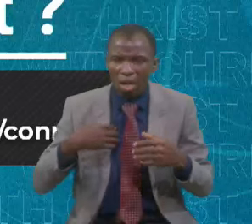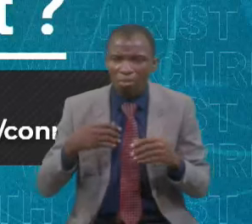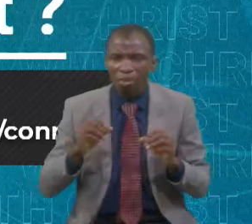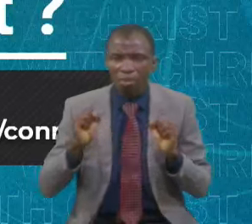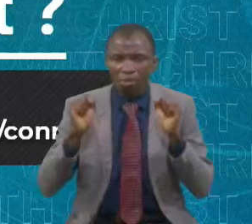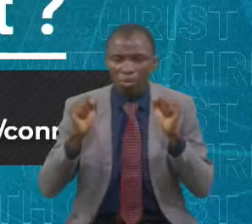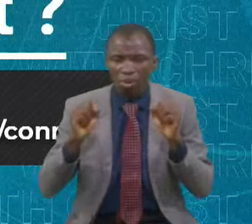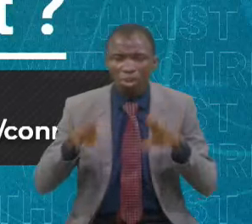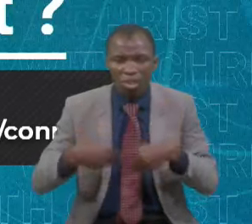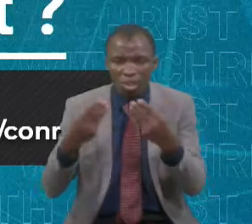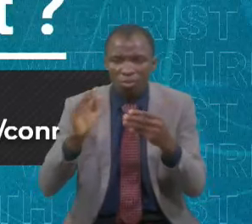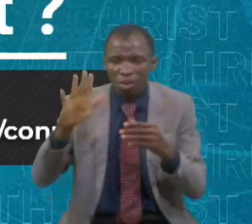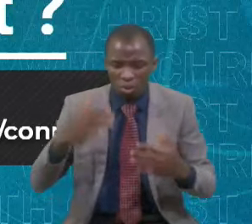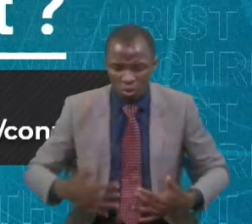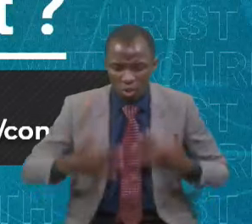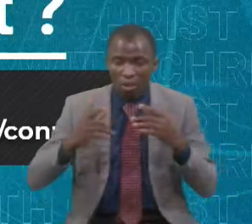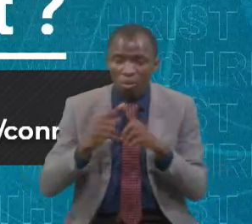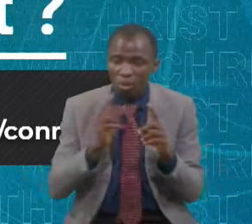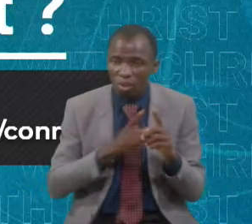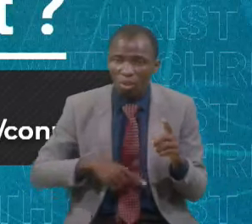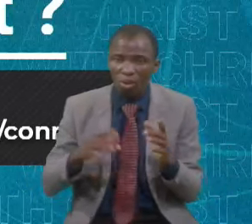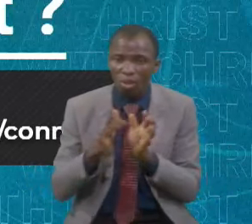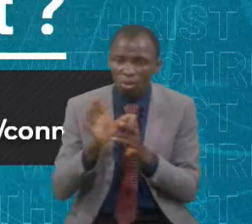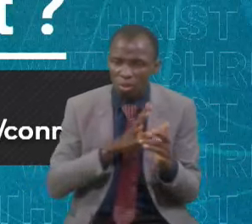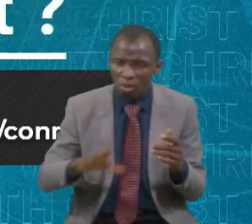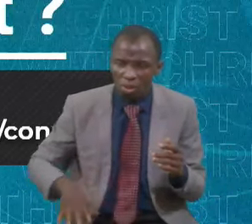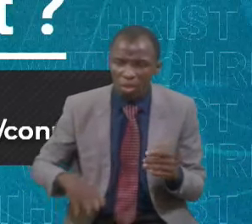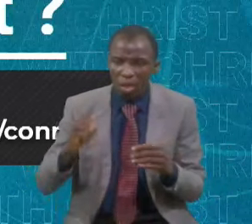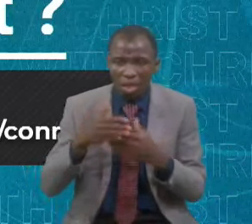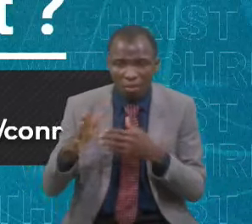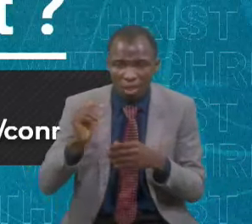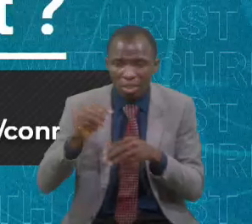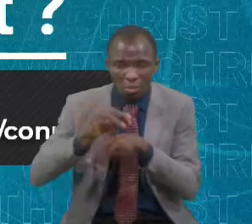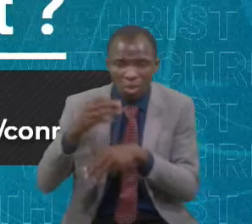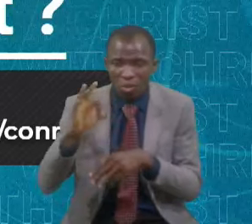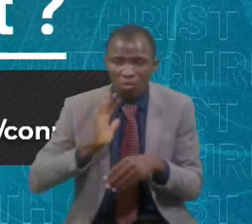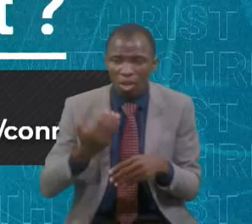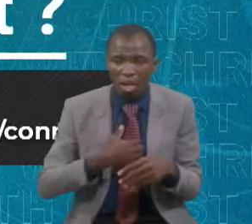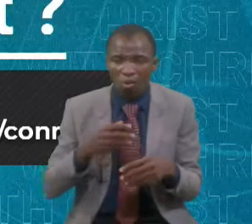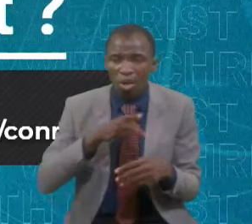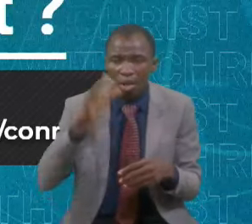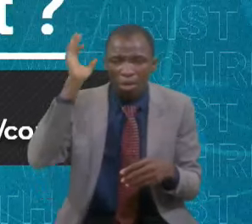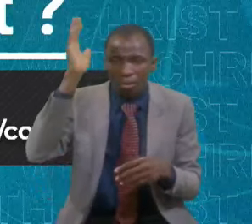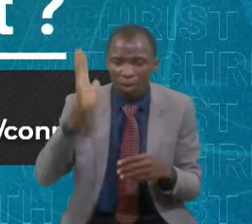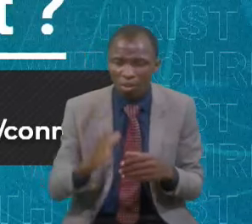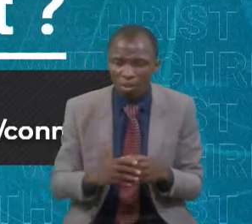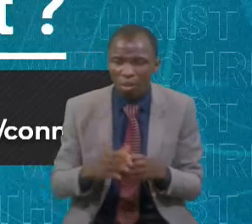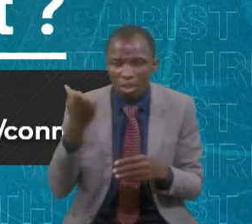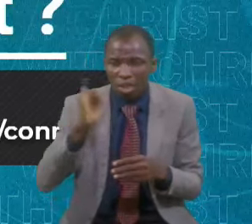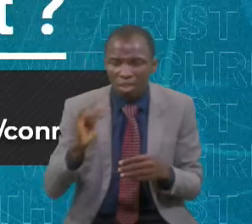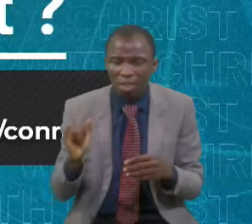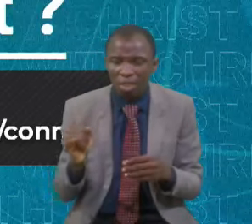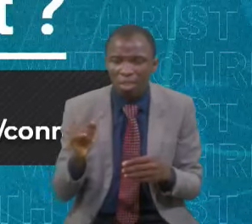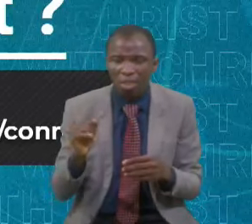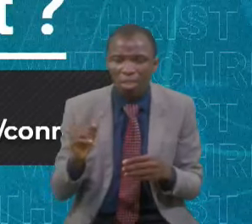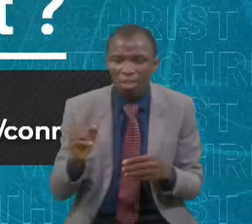night, after the message of our pastor, there is a link you see on your system,